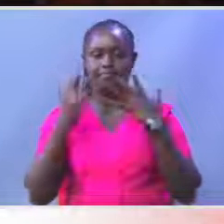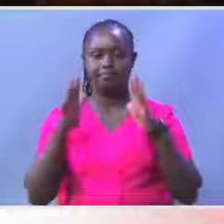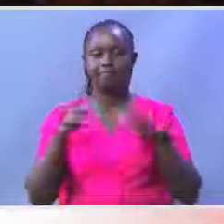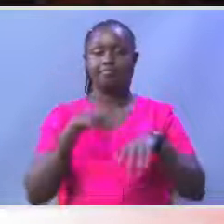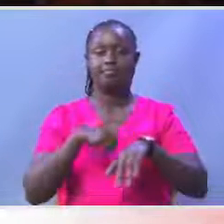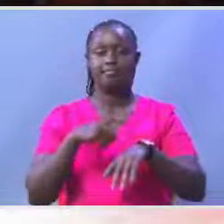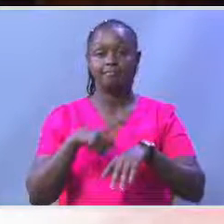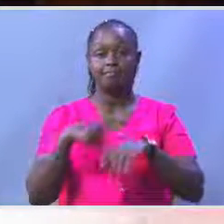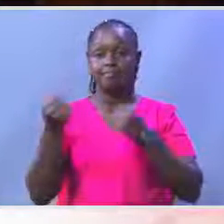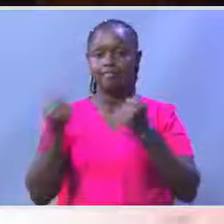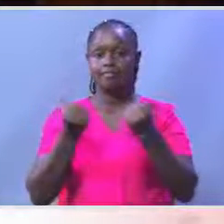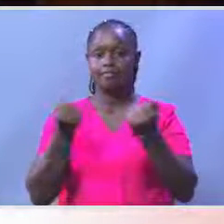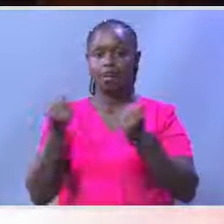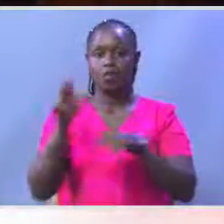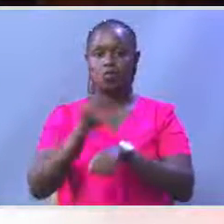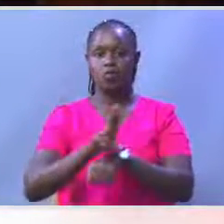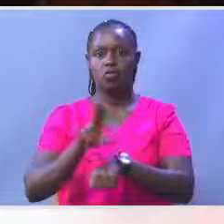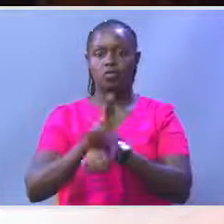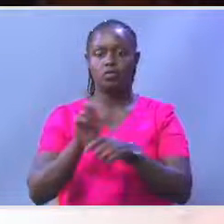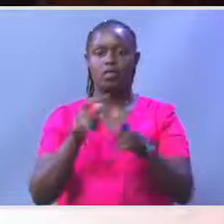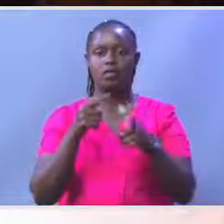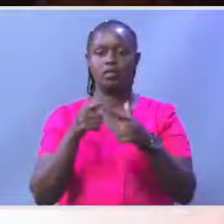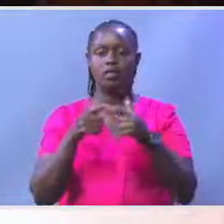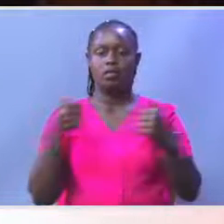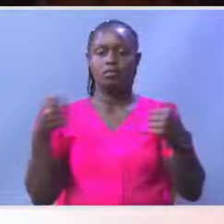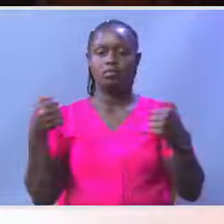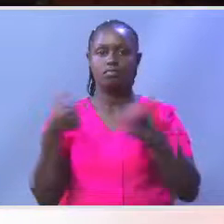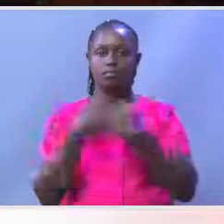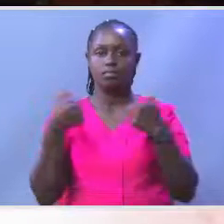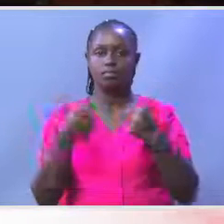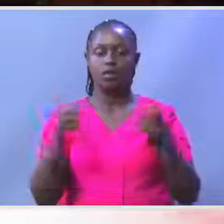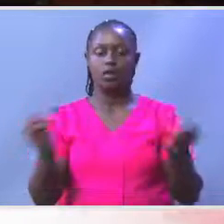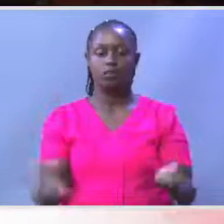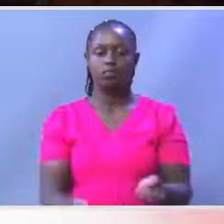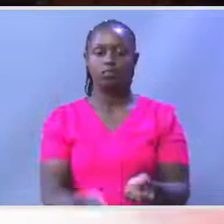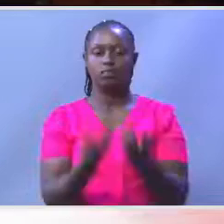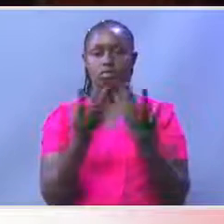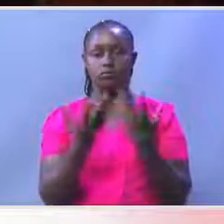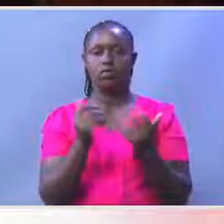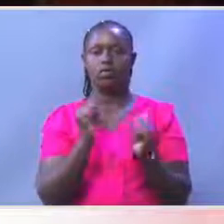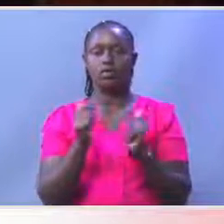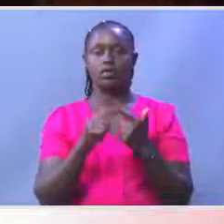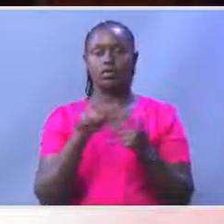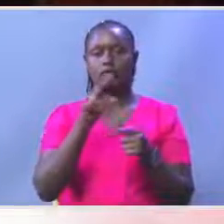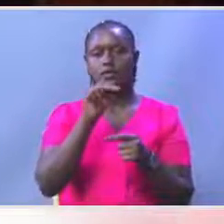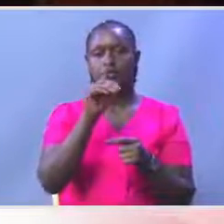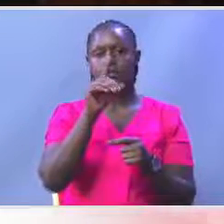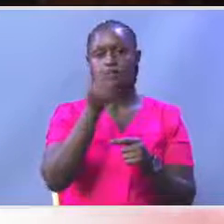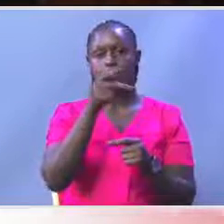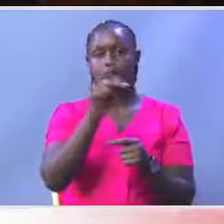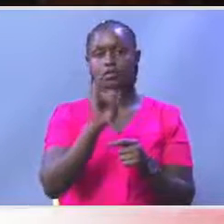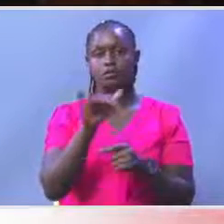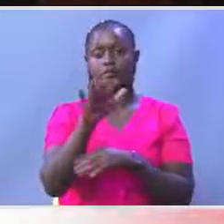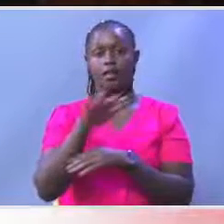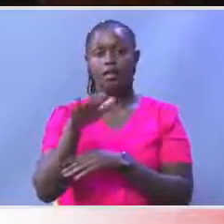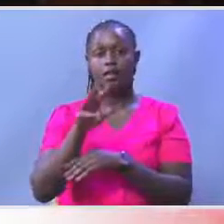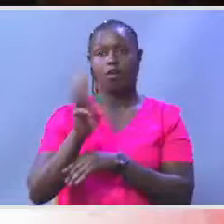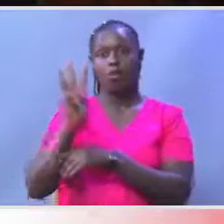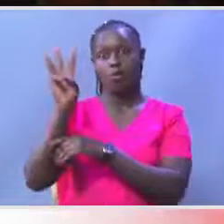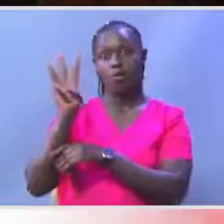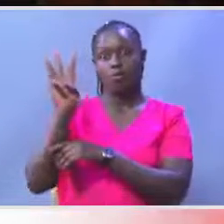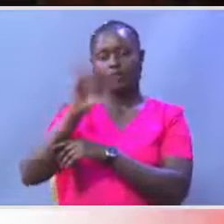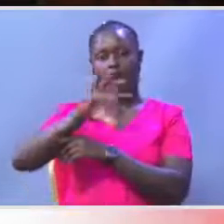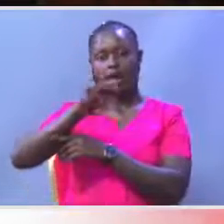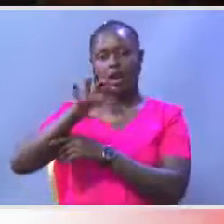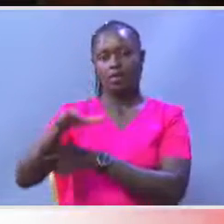call they were traveling in ran over an improvised explosive device in Andaki area of Wajir County. The